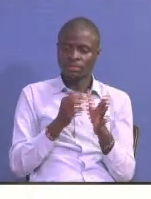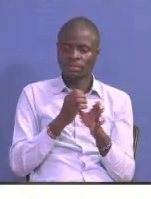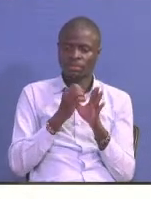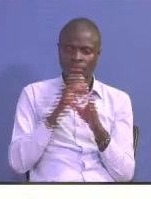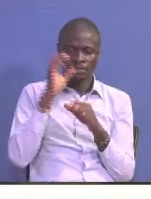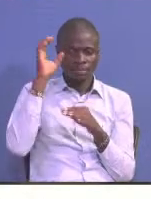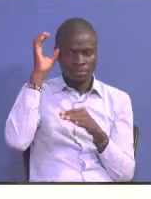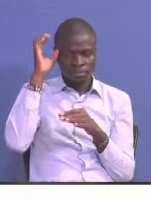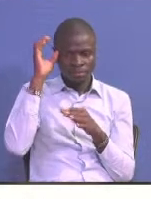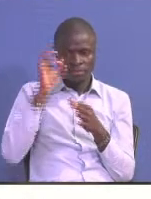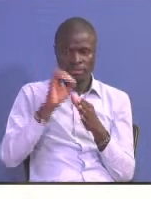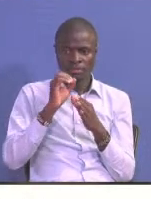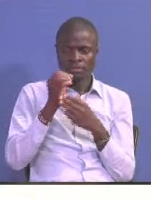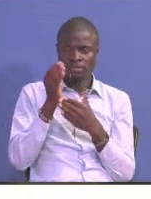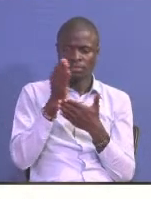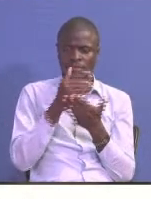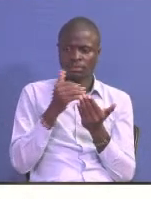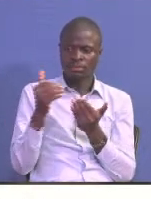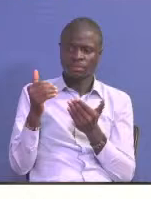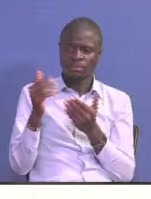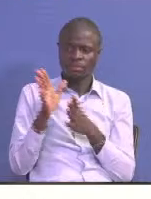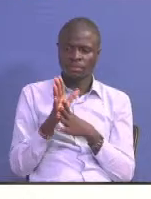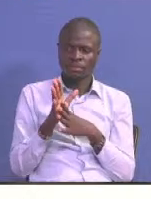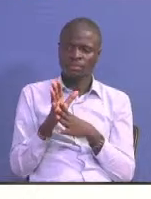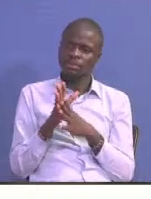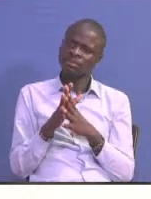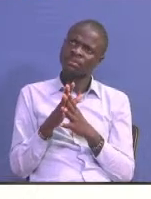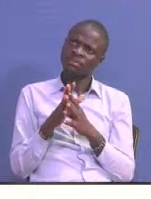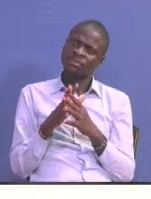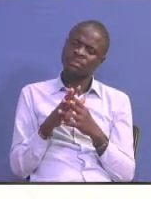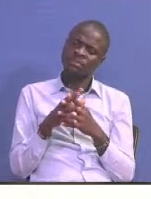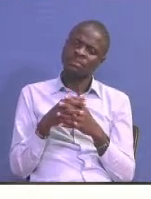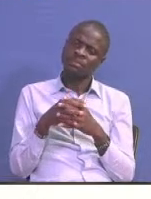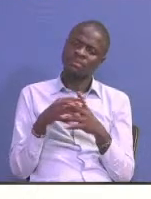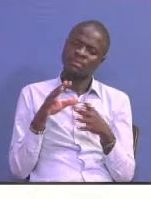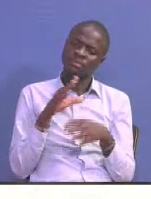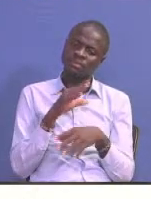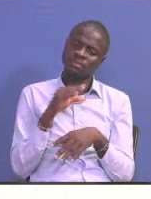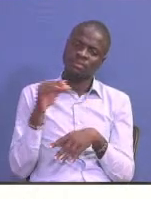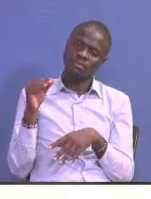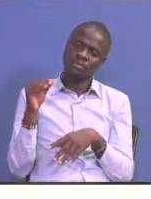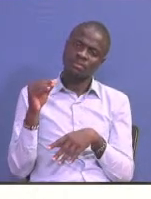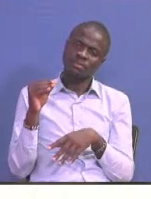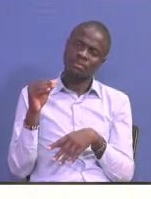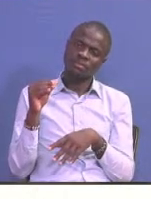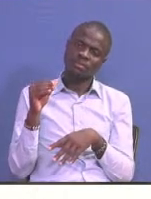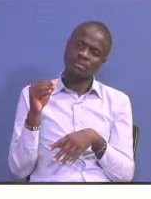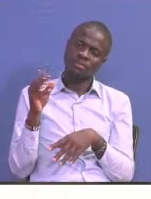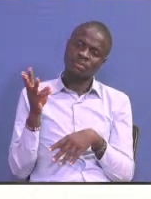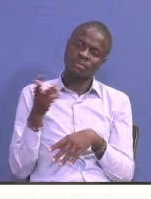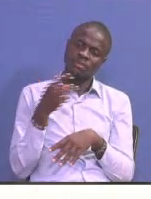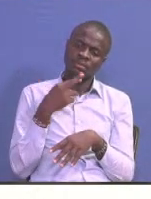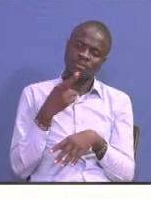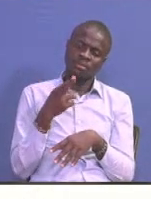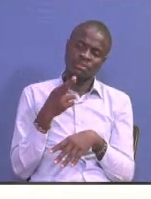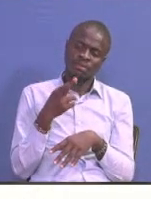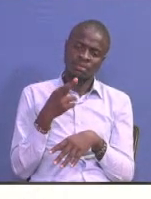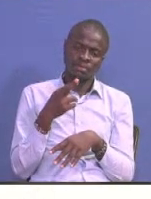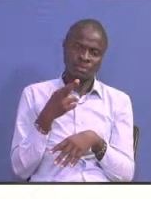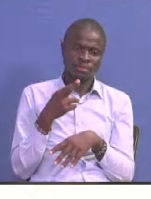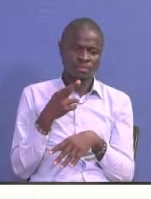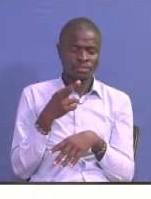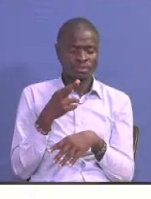something that has been conceived somewhere? And we are